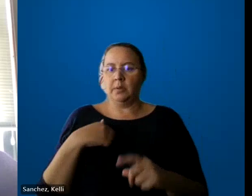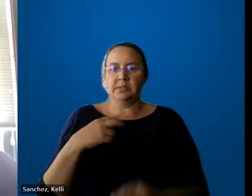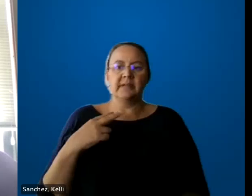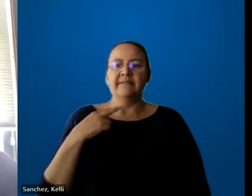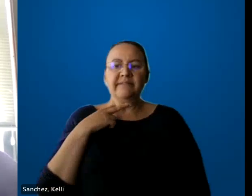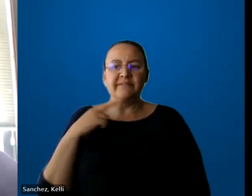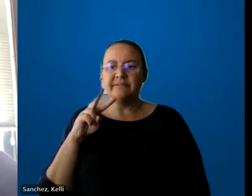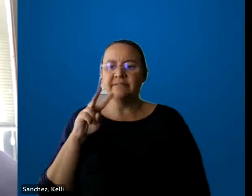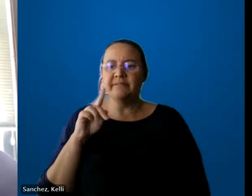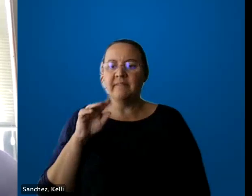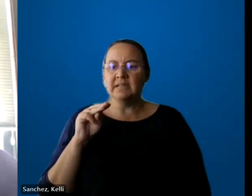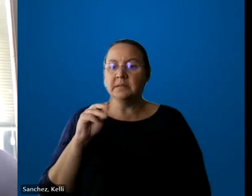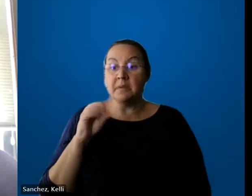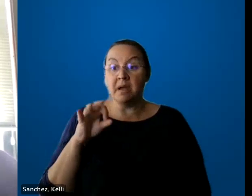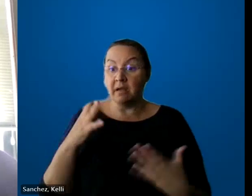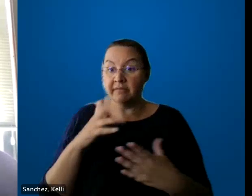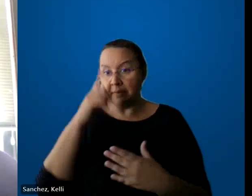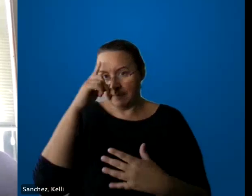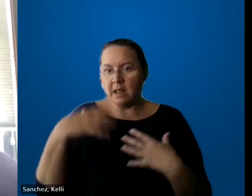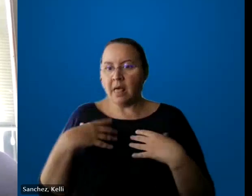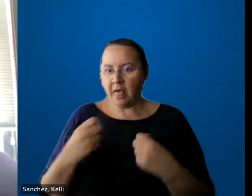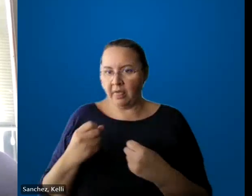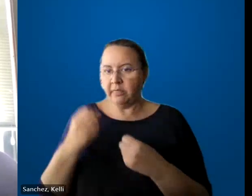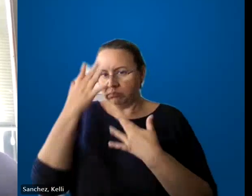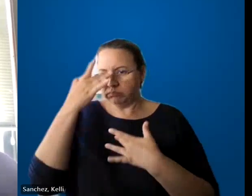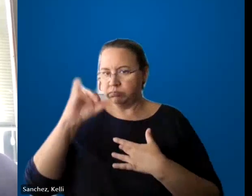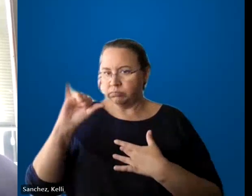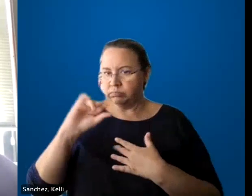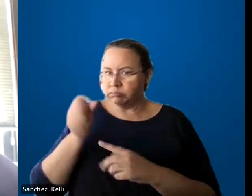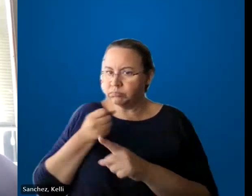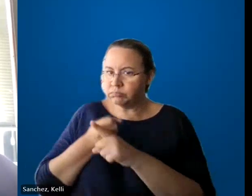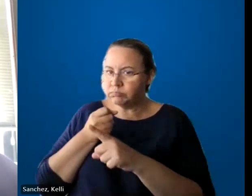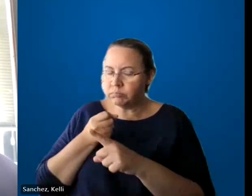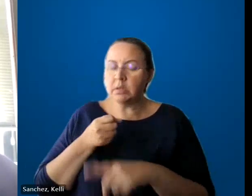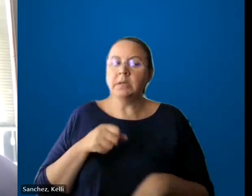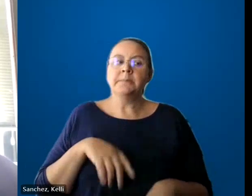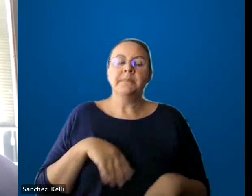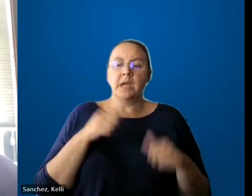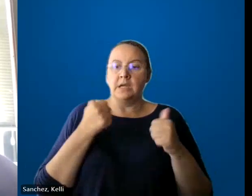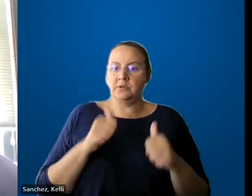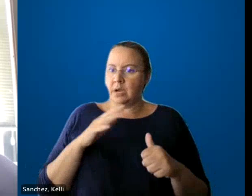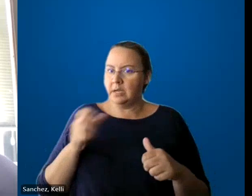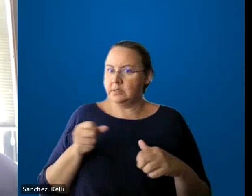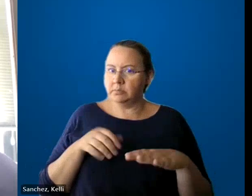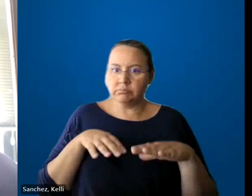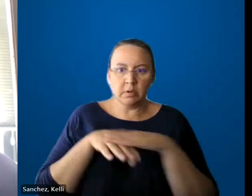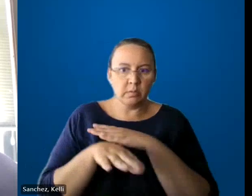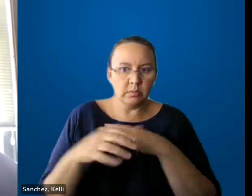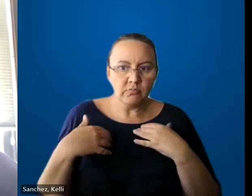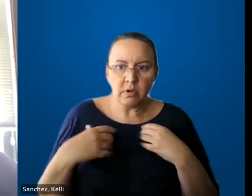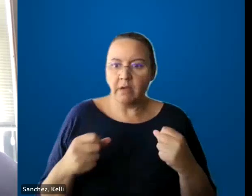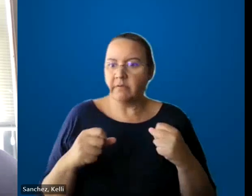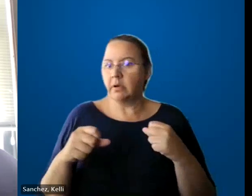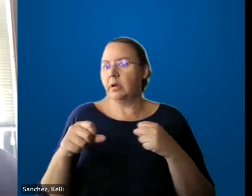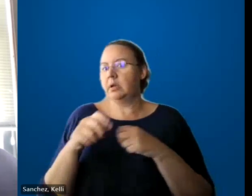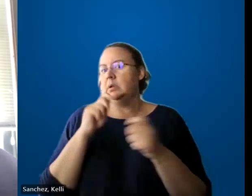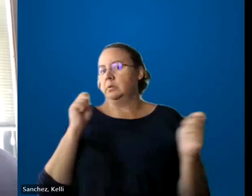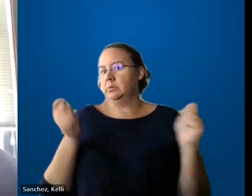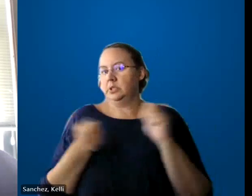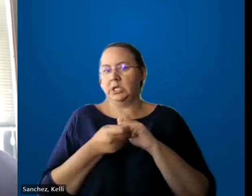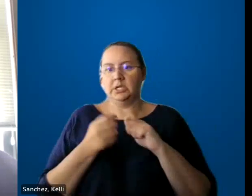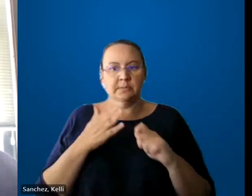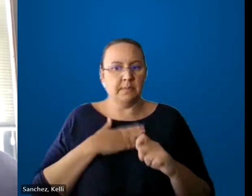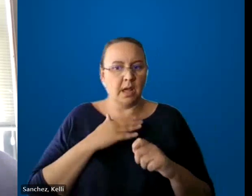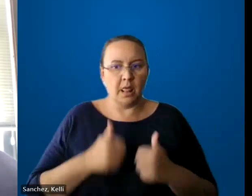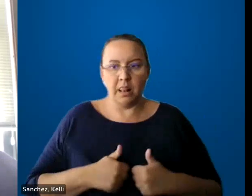to mental health illness. And I tried to get into recovery and change